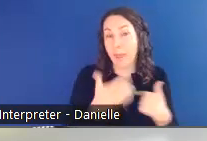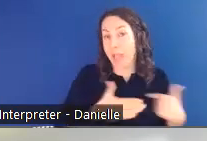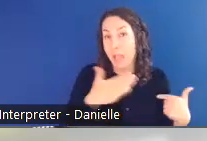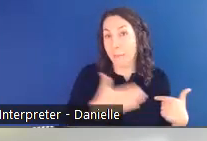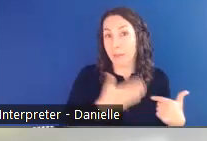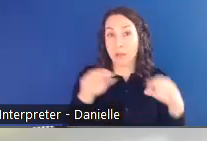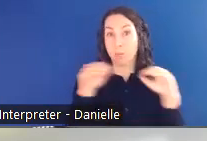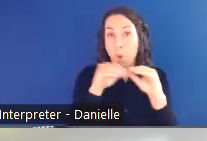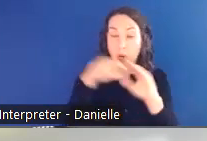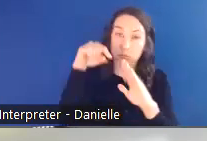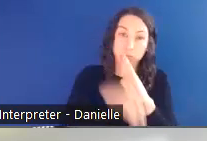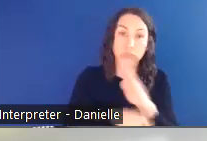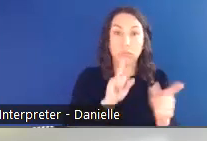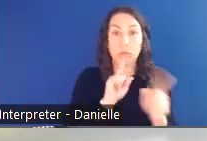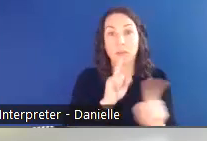conversation.